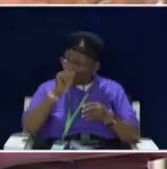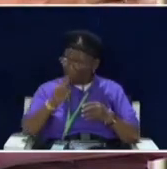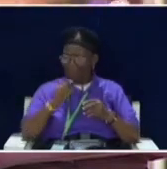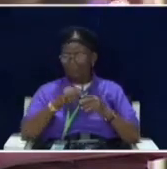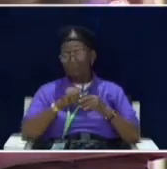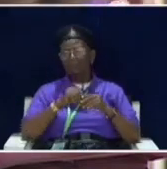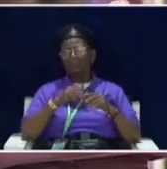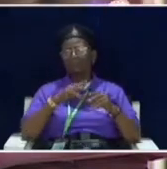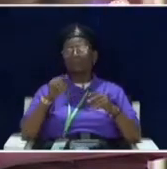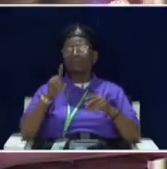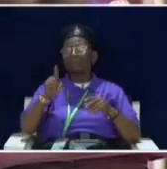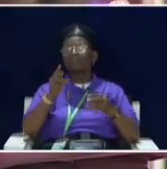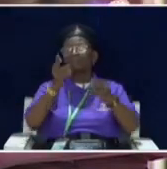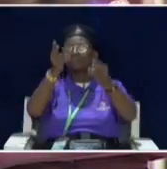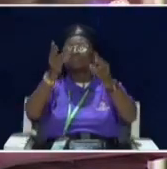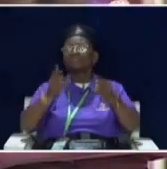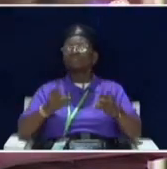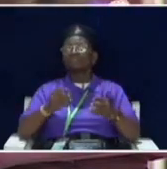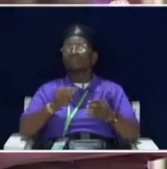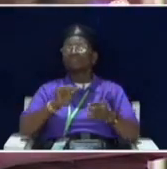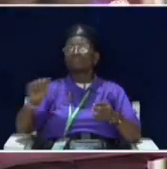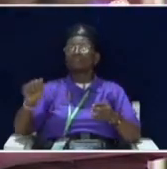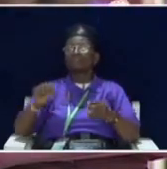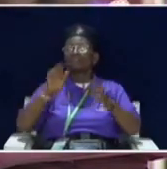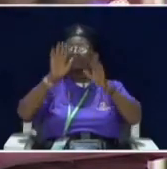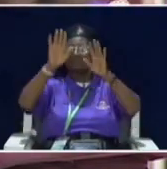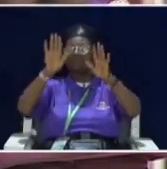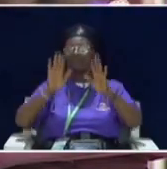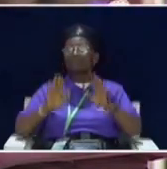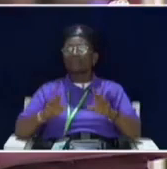And you want a miracle from my God?